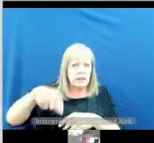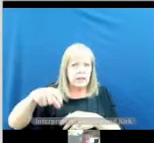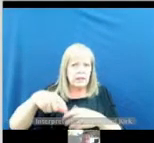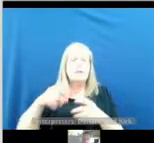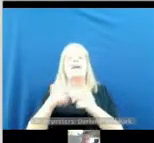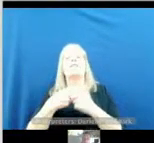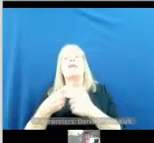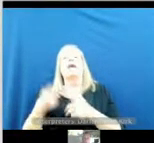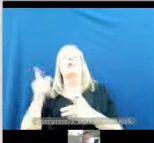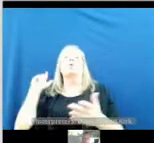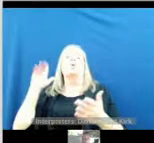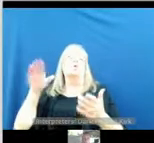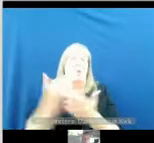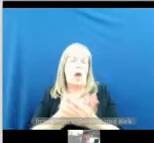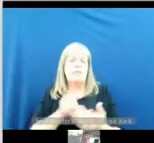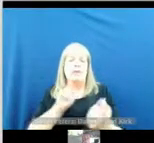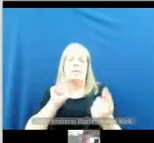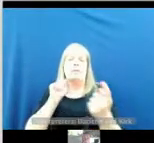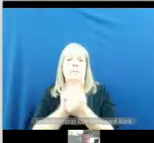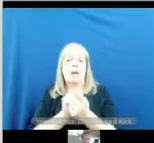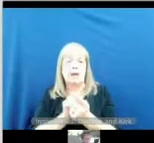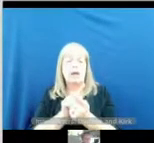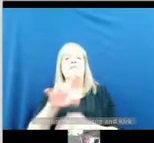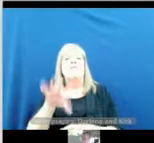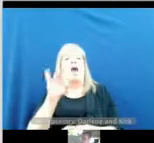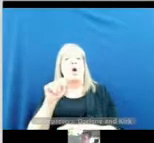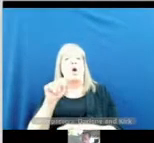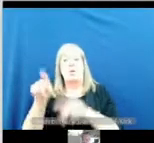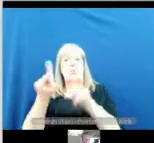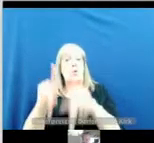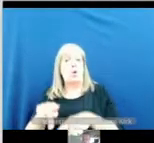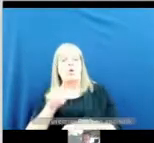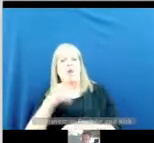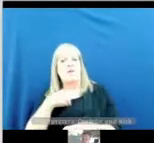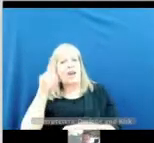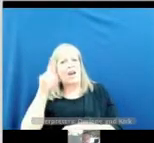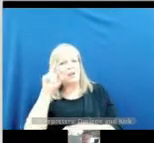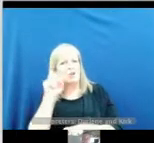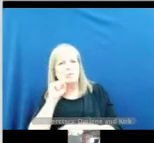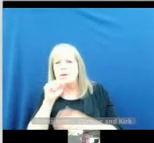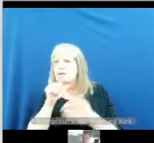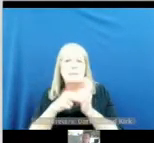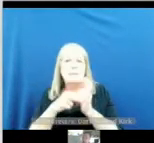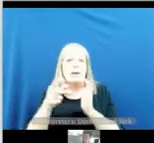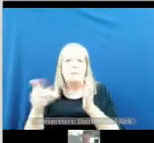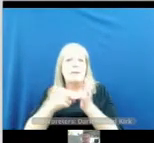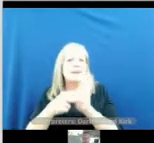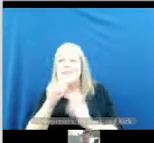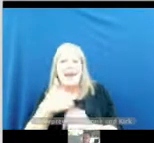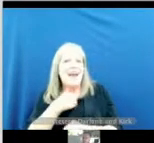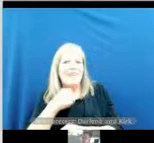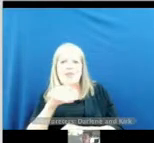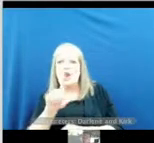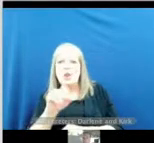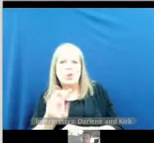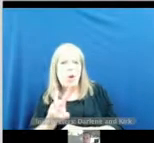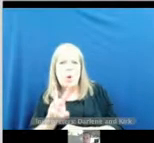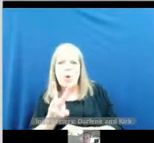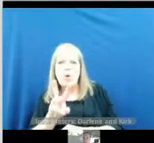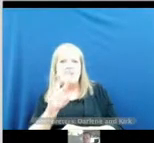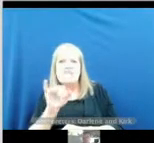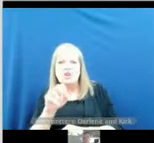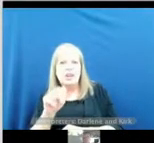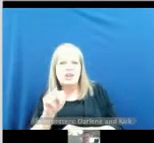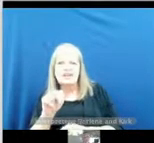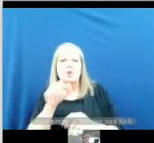on site, the person actually has Usher syndrome. So they don't have low vision. They don't have what would be considered to have that sort of close vision